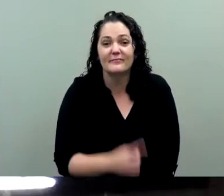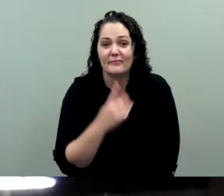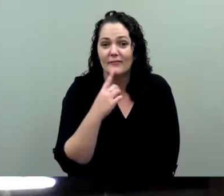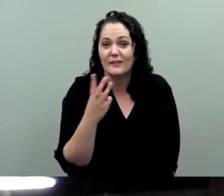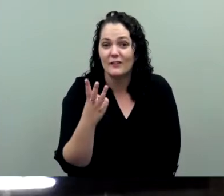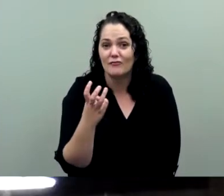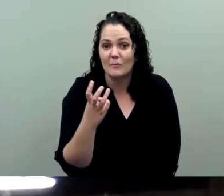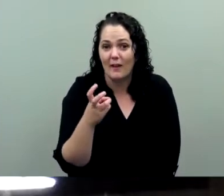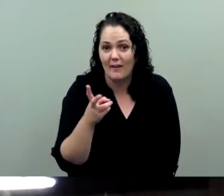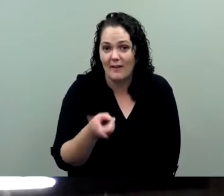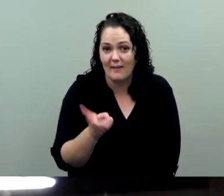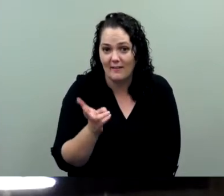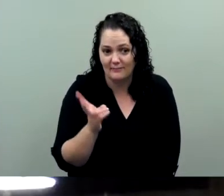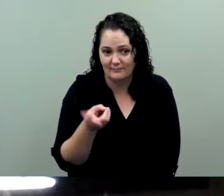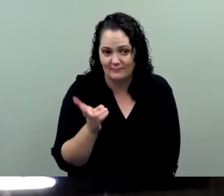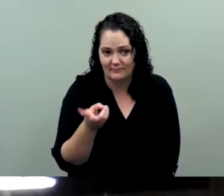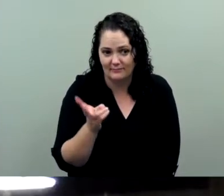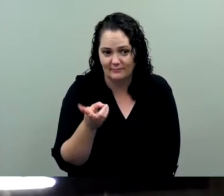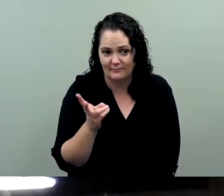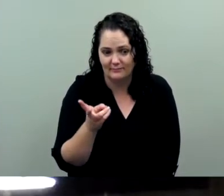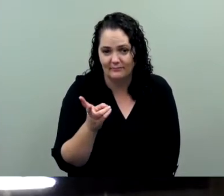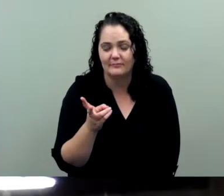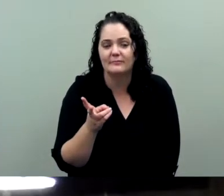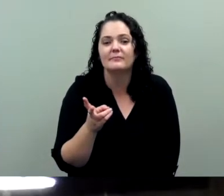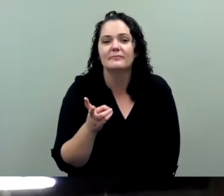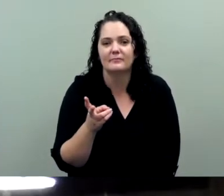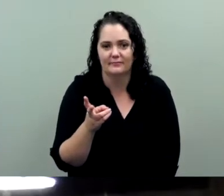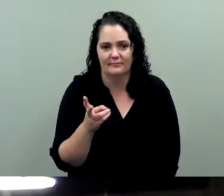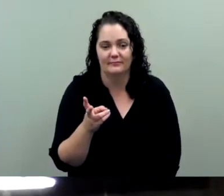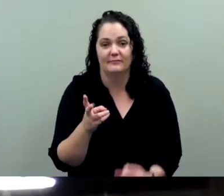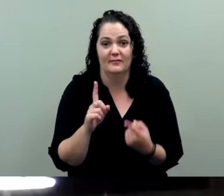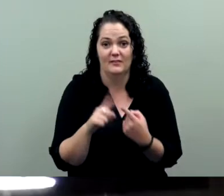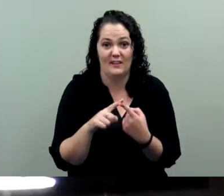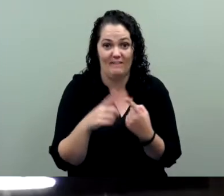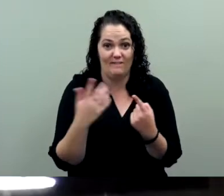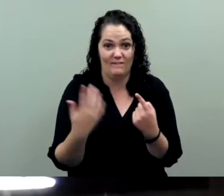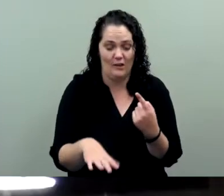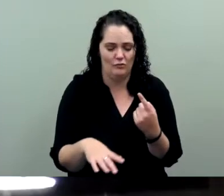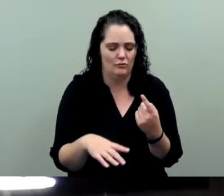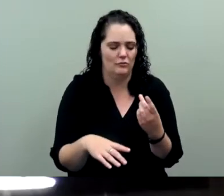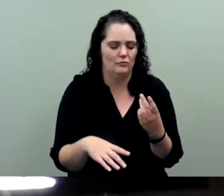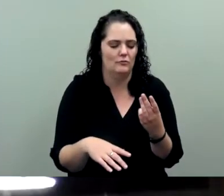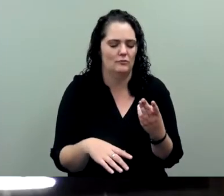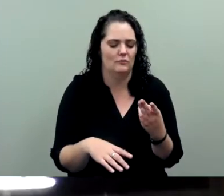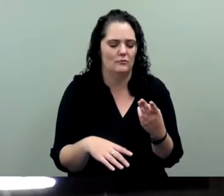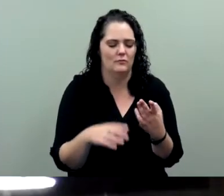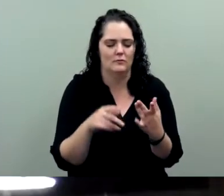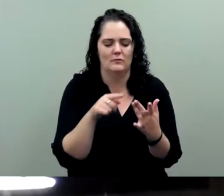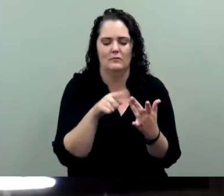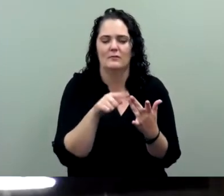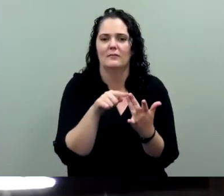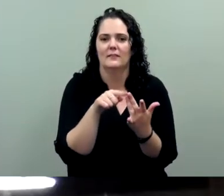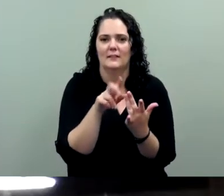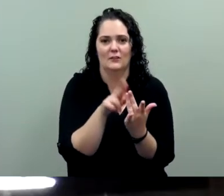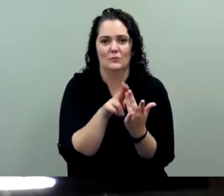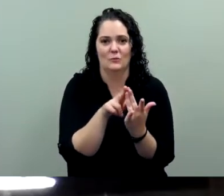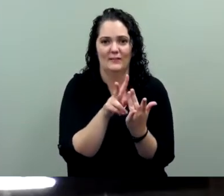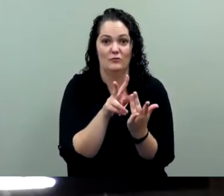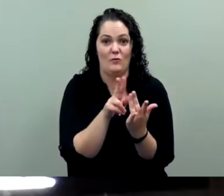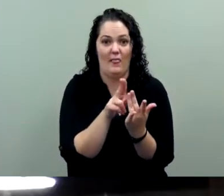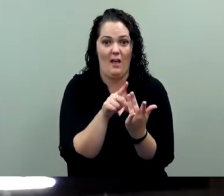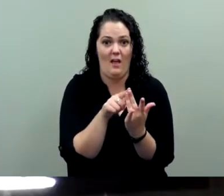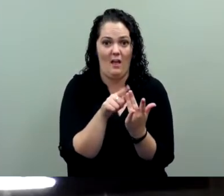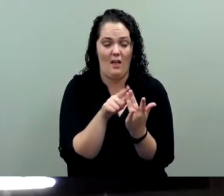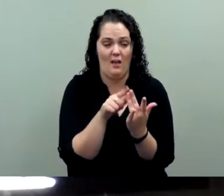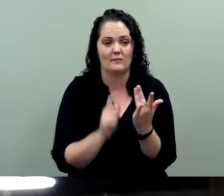rubber bands and I'm going to do my middle finger and my ring finger together. All right, there we go. So